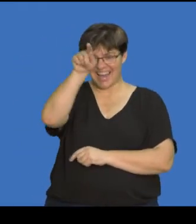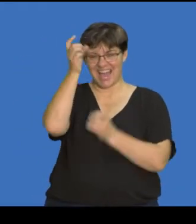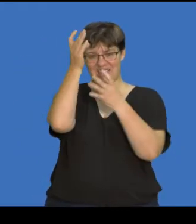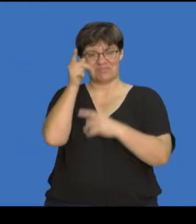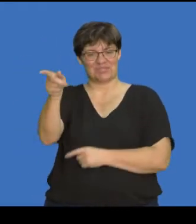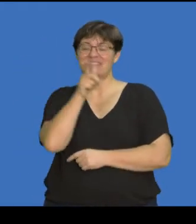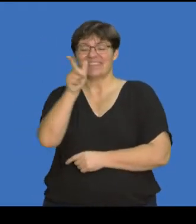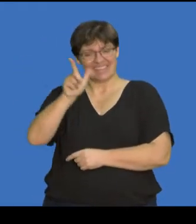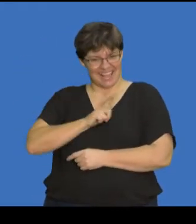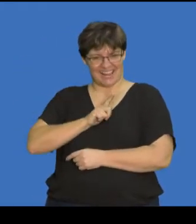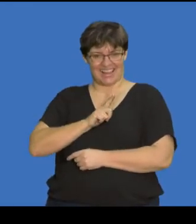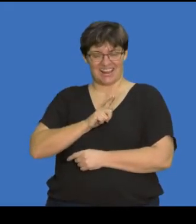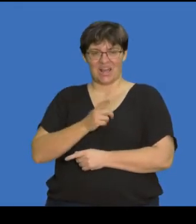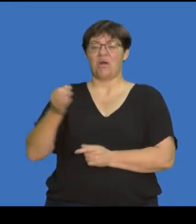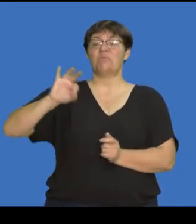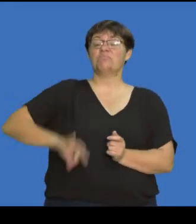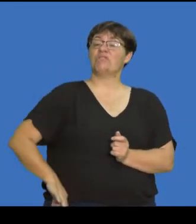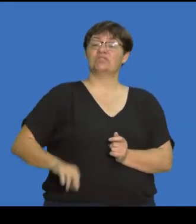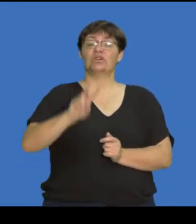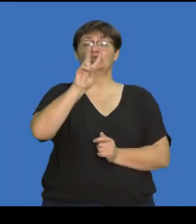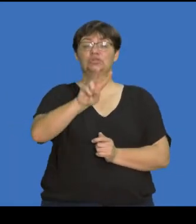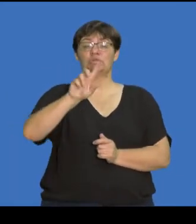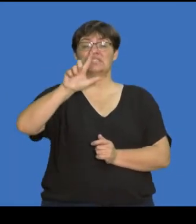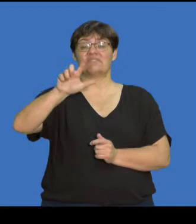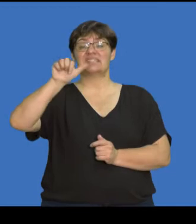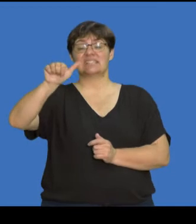telling you you made a gross profit of